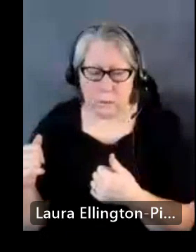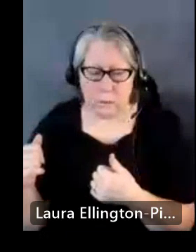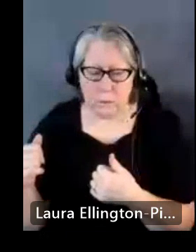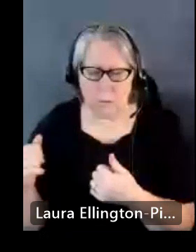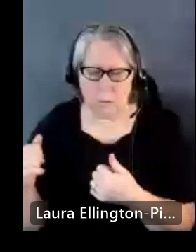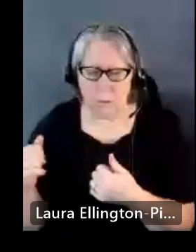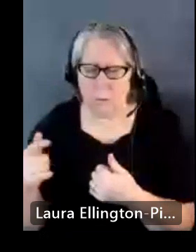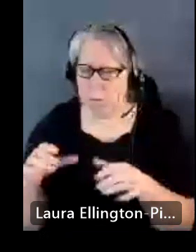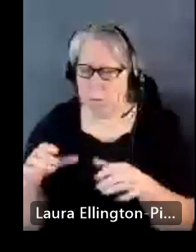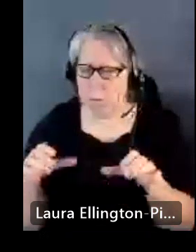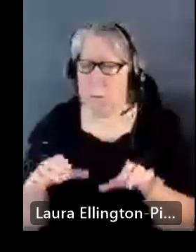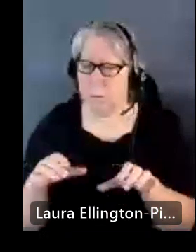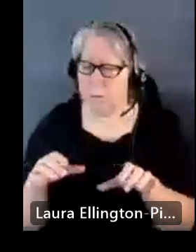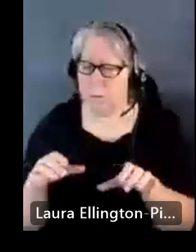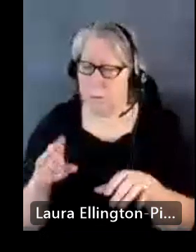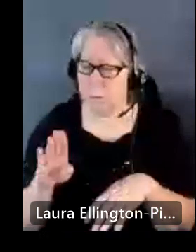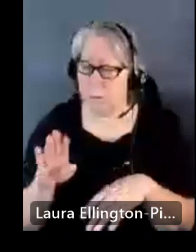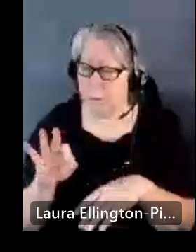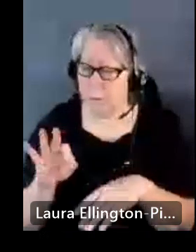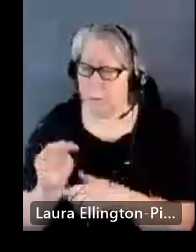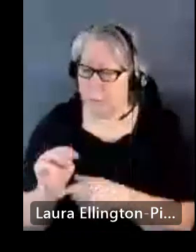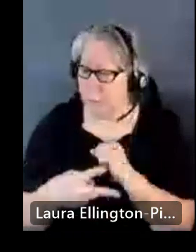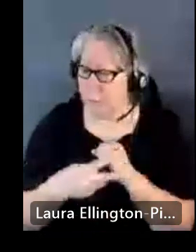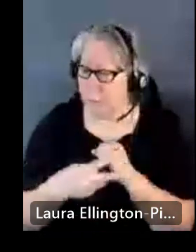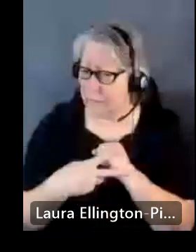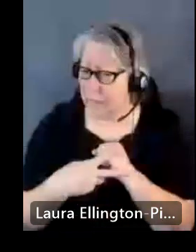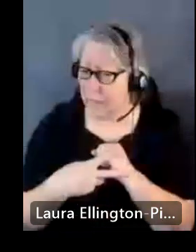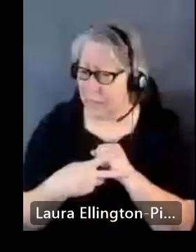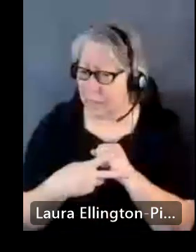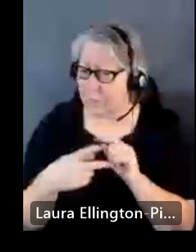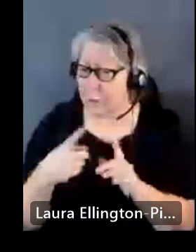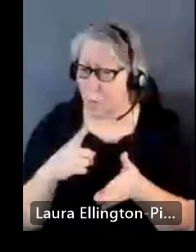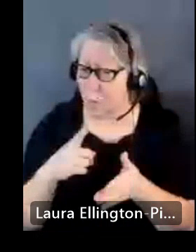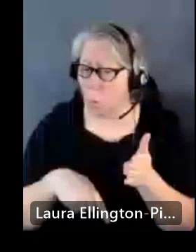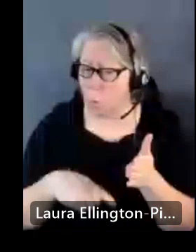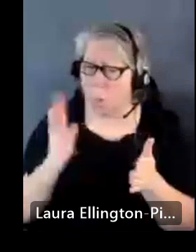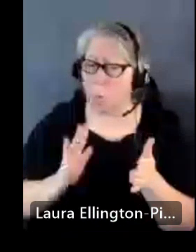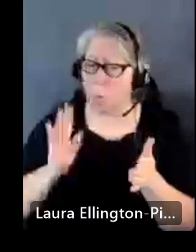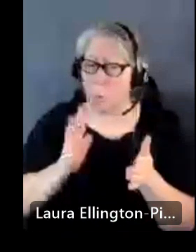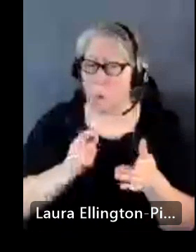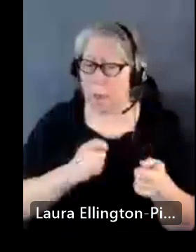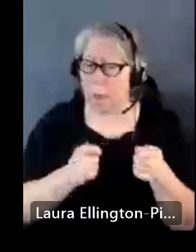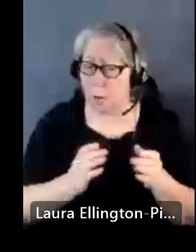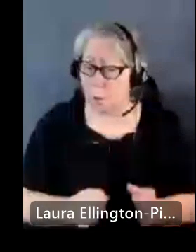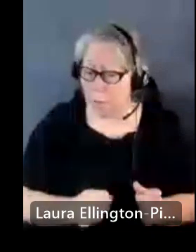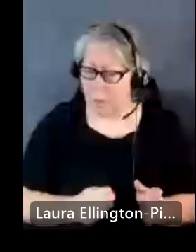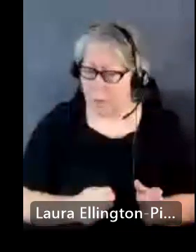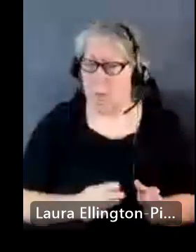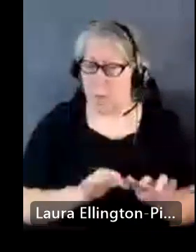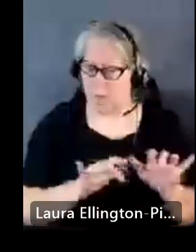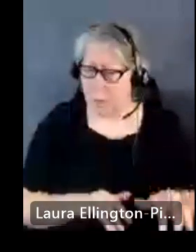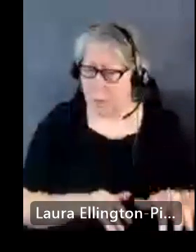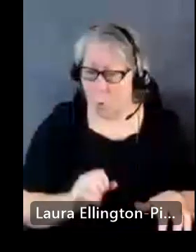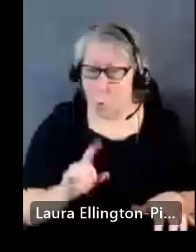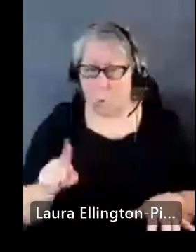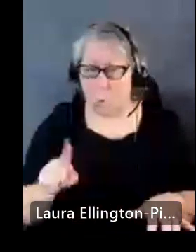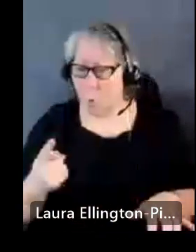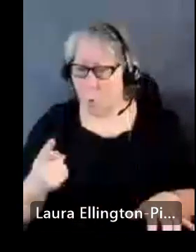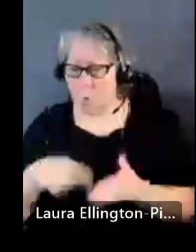Does BFM save what a previous manager keyed in, or does it just save what I have entered? Yeah,